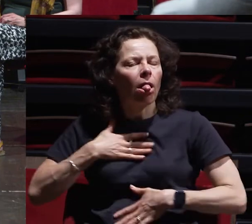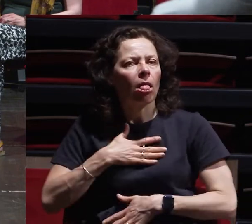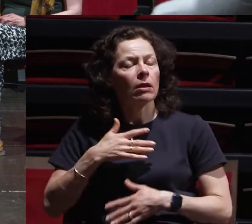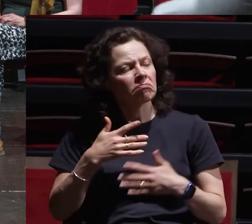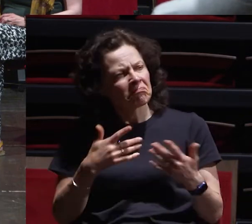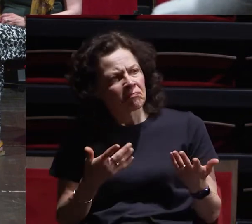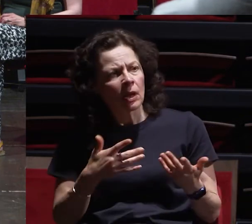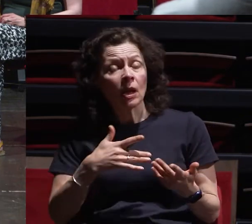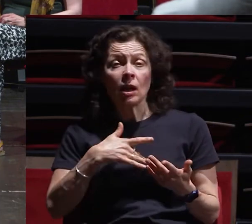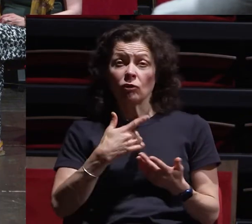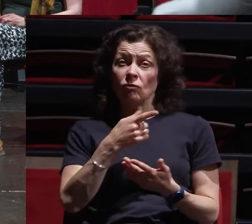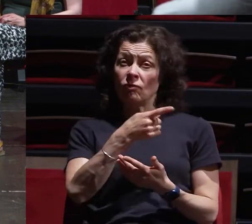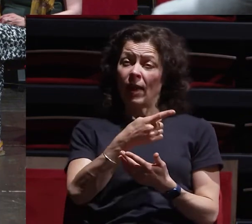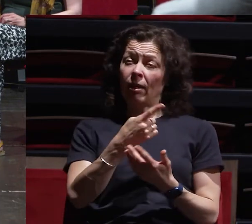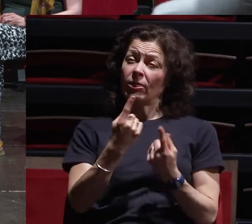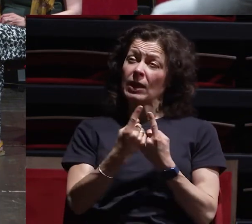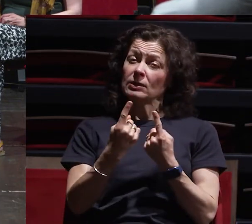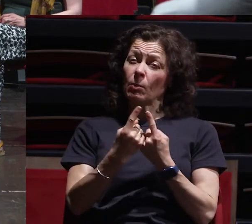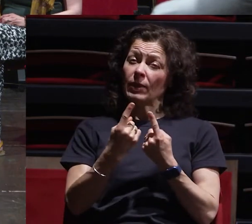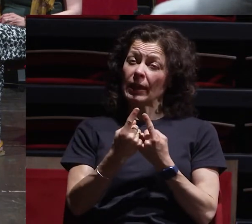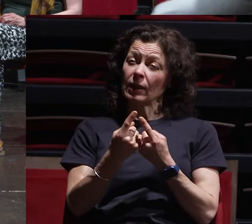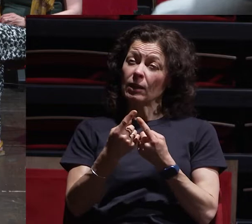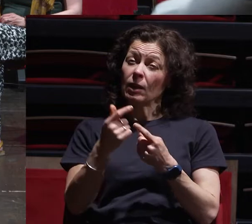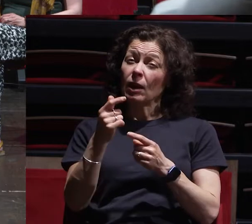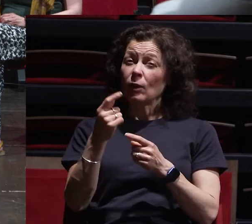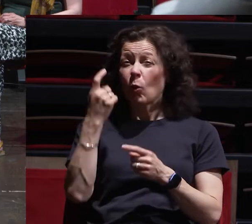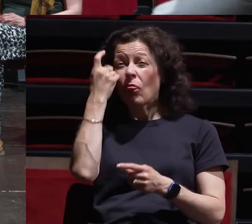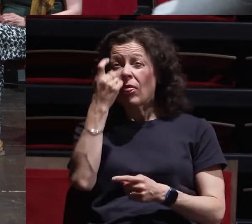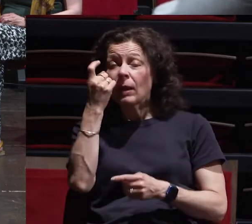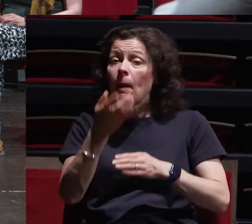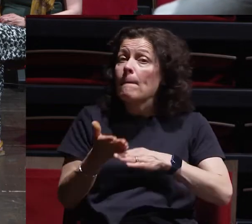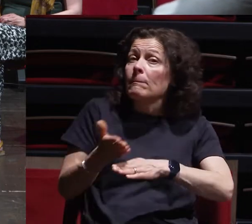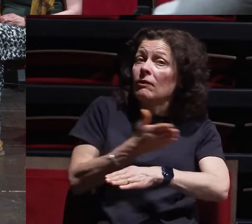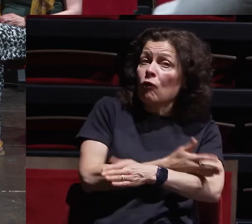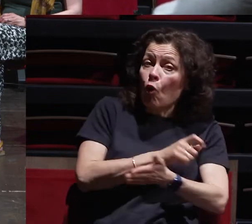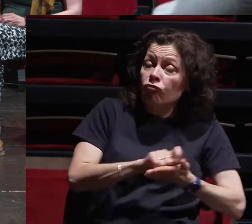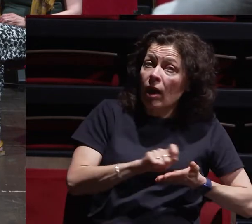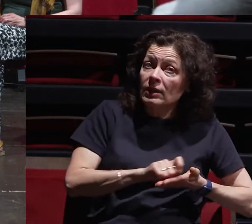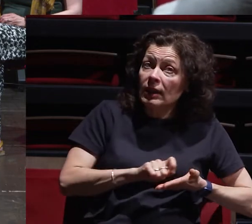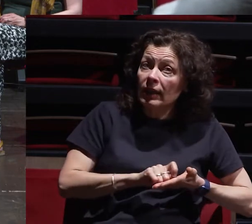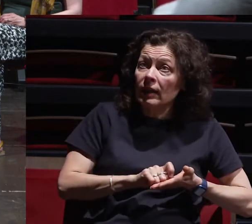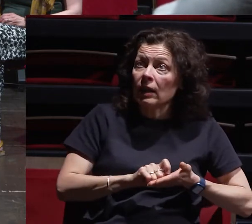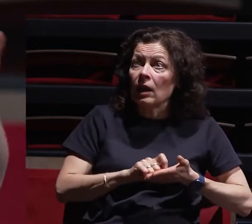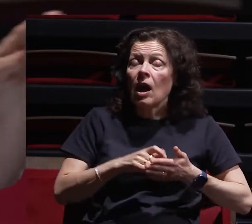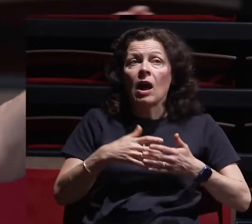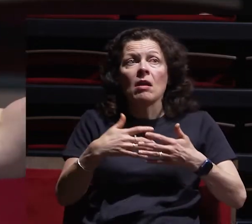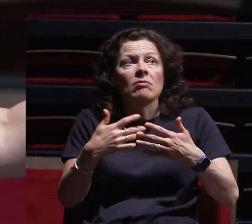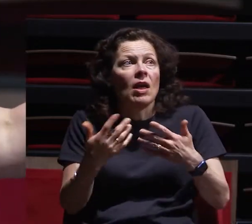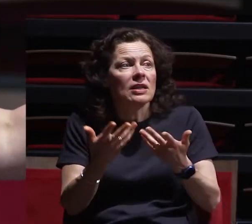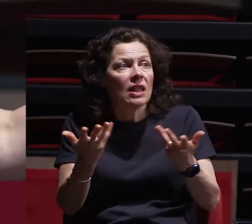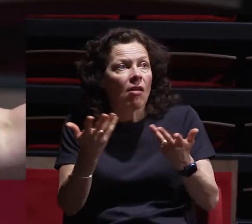Is that something you think that you have an eye on before you're writing? Like, is there